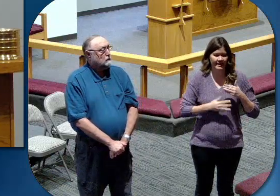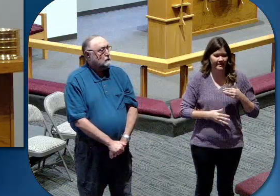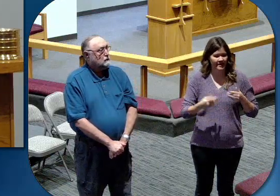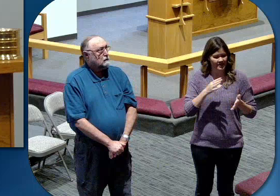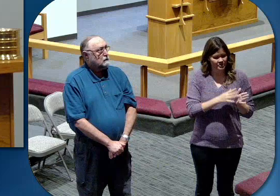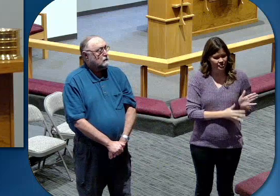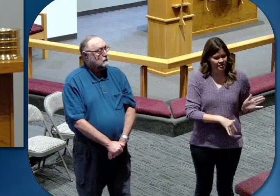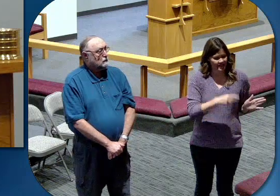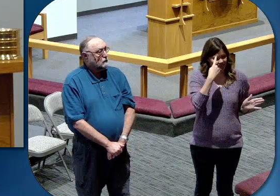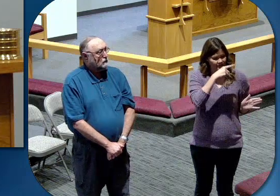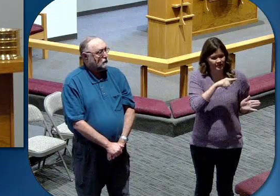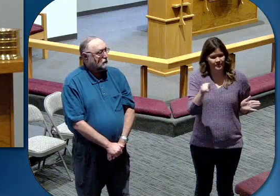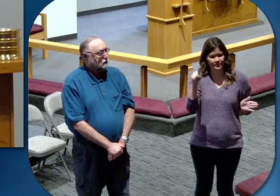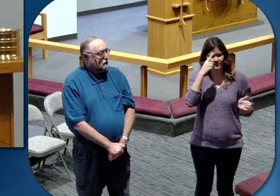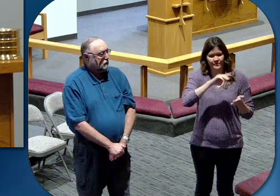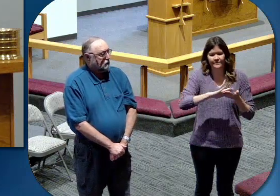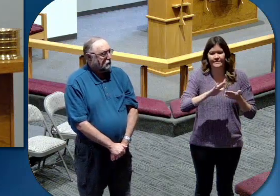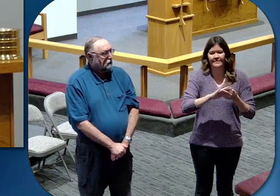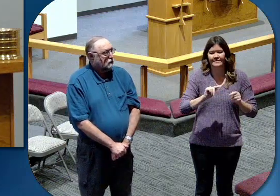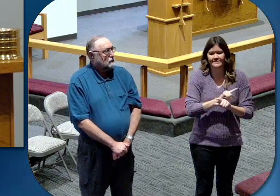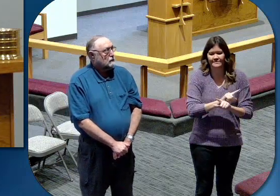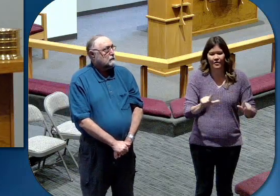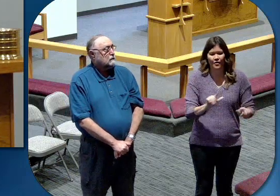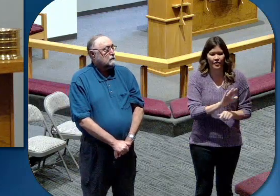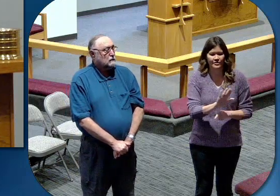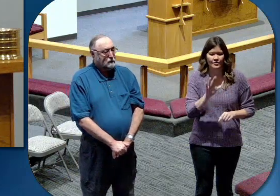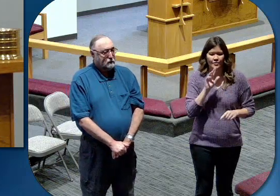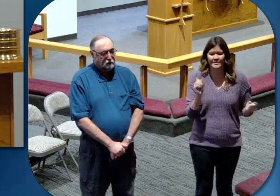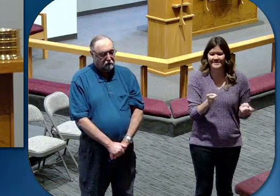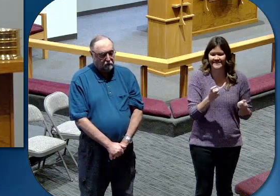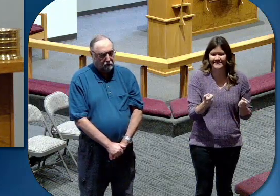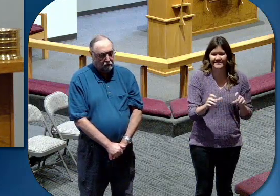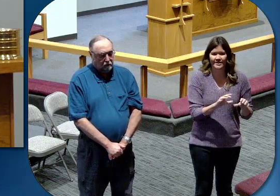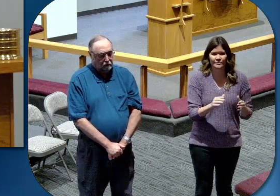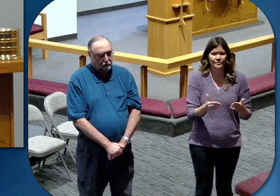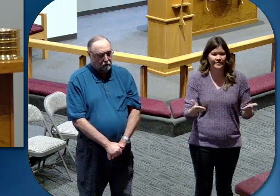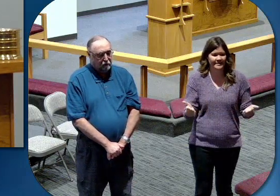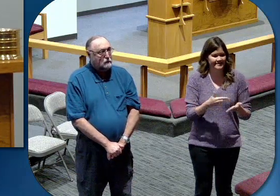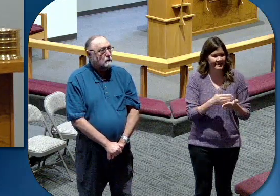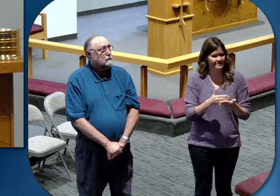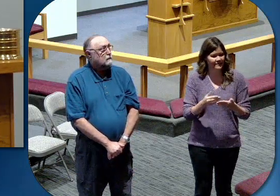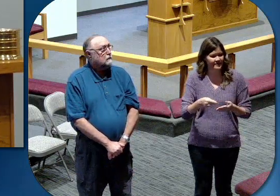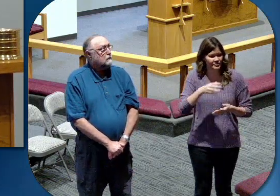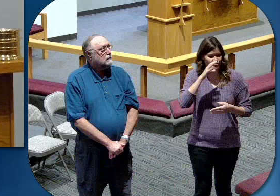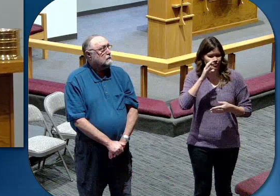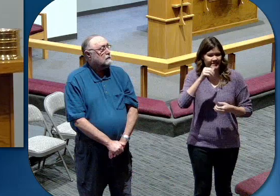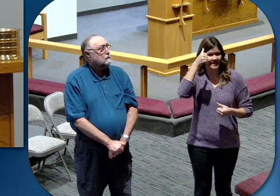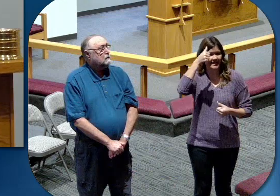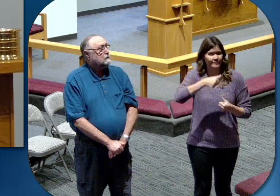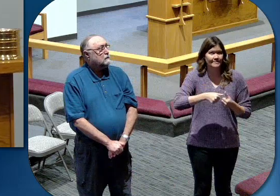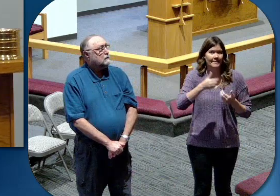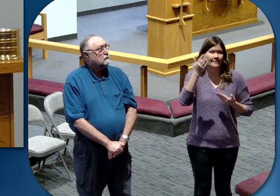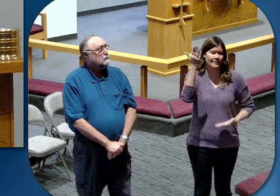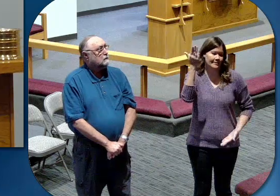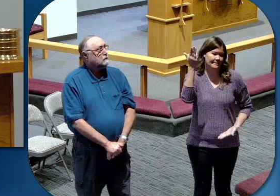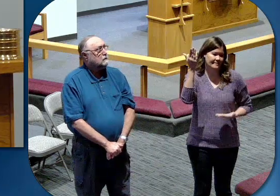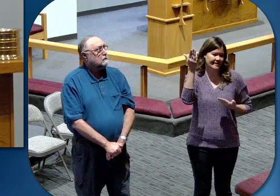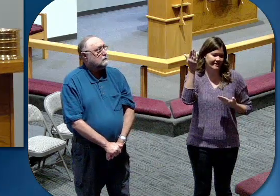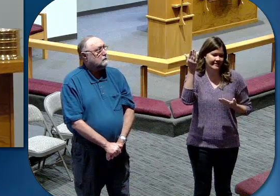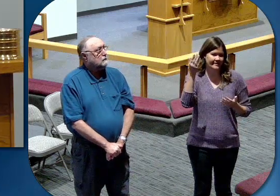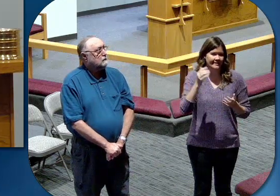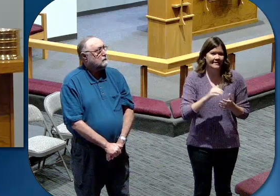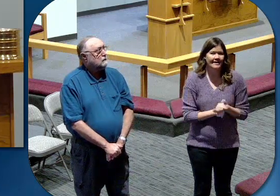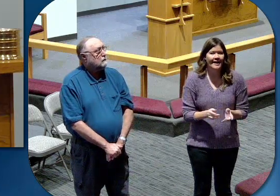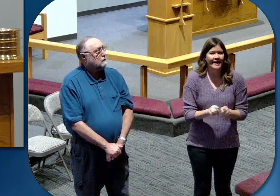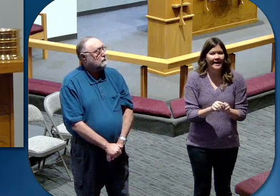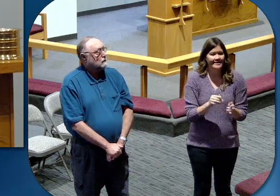you for the forgiveness of your sins. This do as often as you drink it in remembrance of me." As